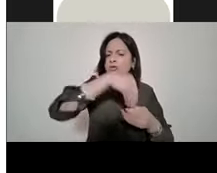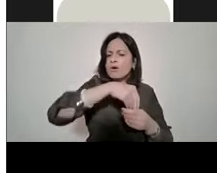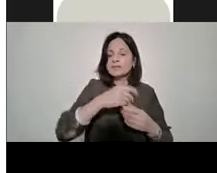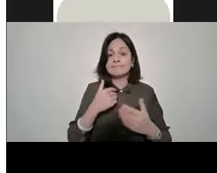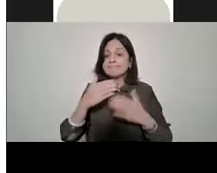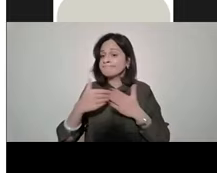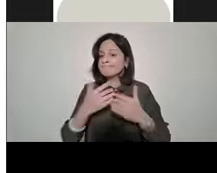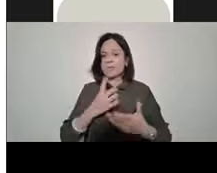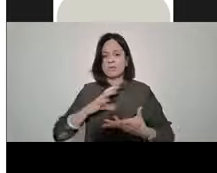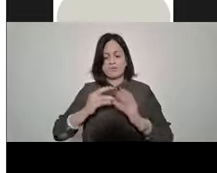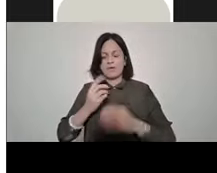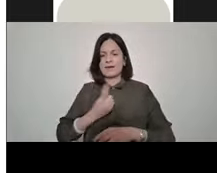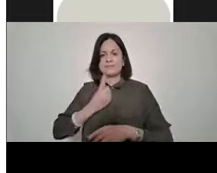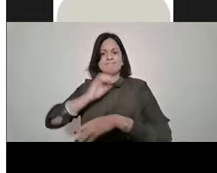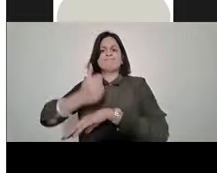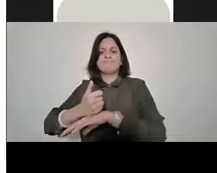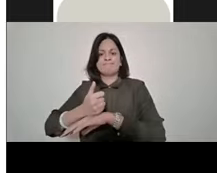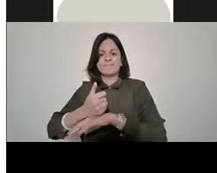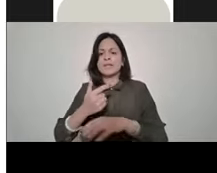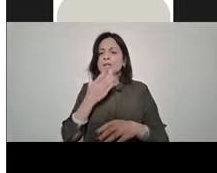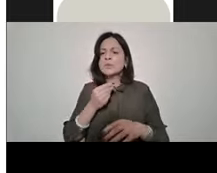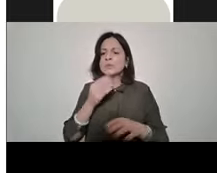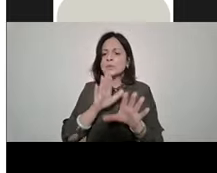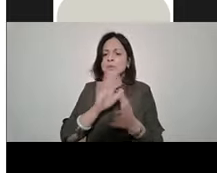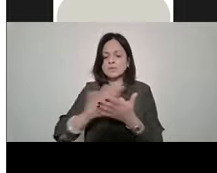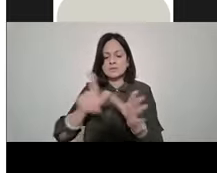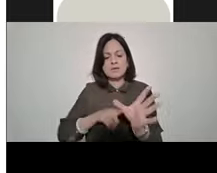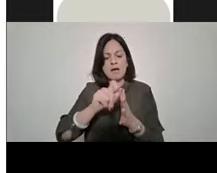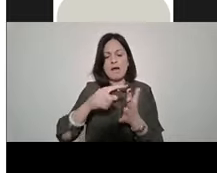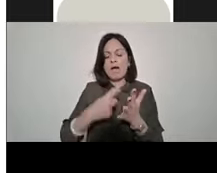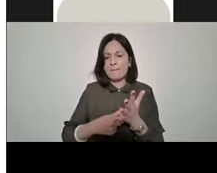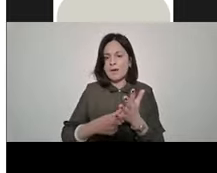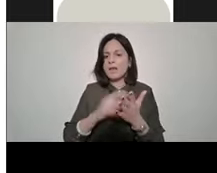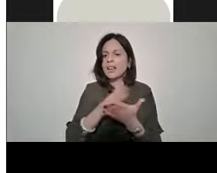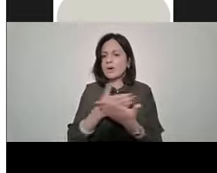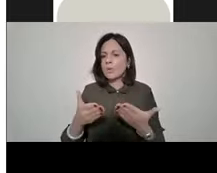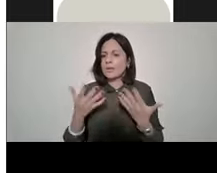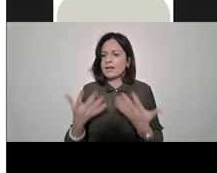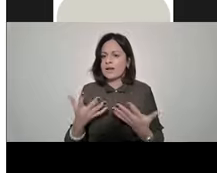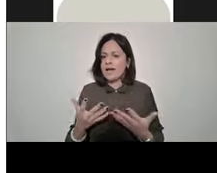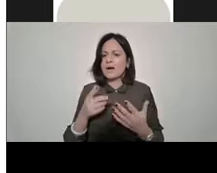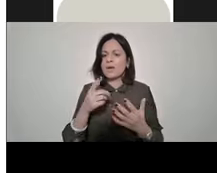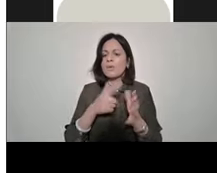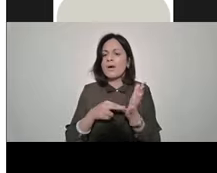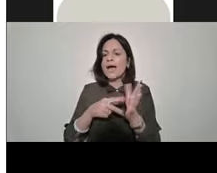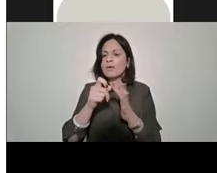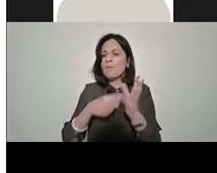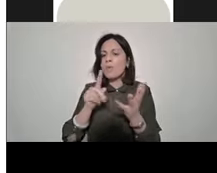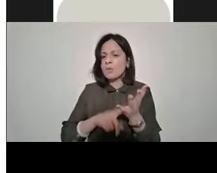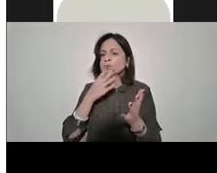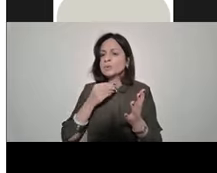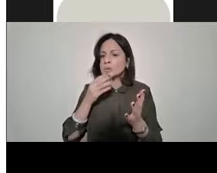created. So I'm using hyperlingual to refer to this. And Anna Pauls has used the term